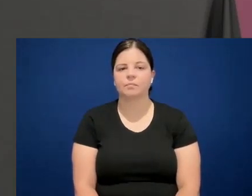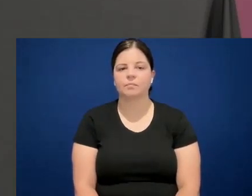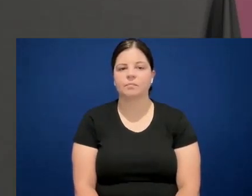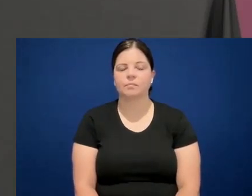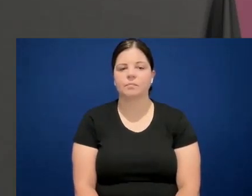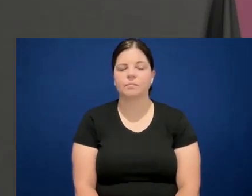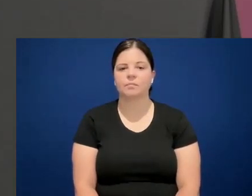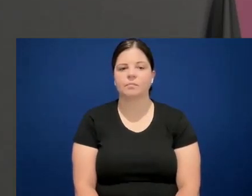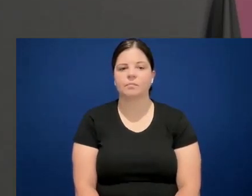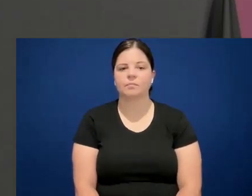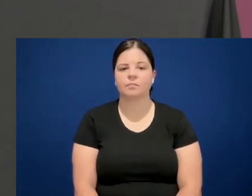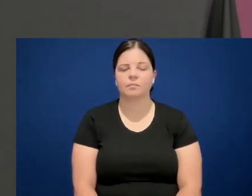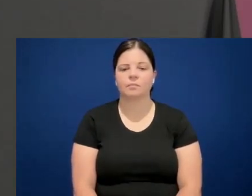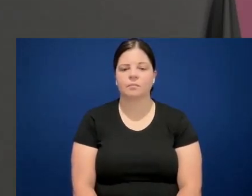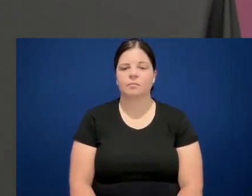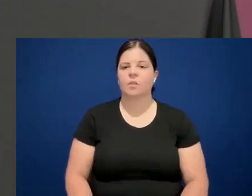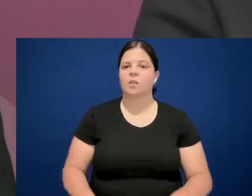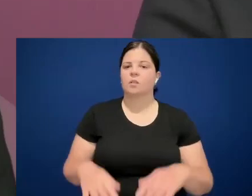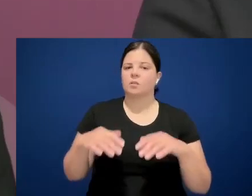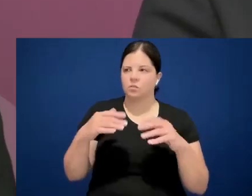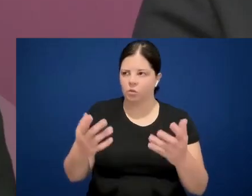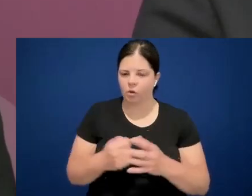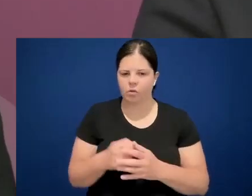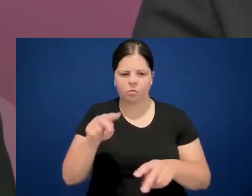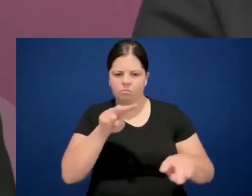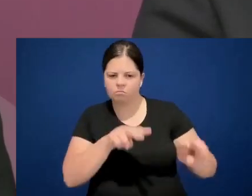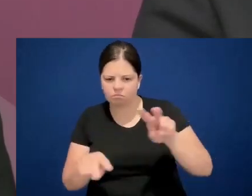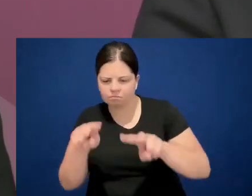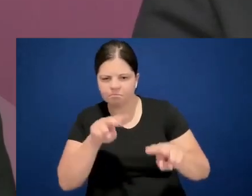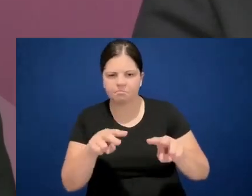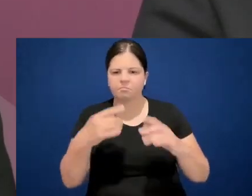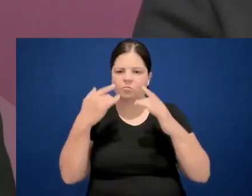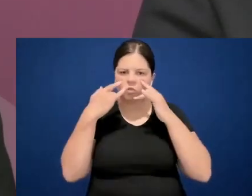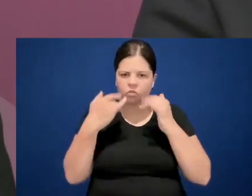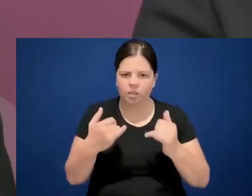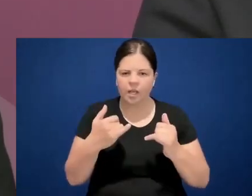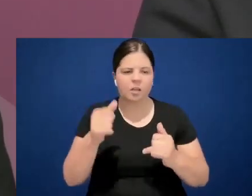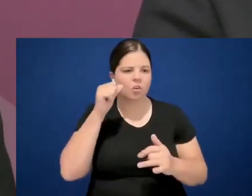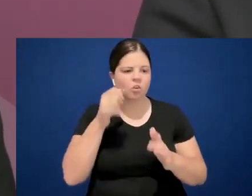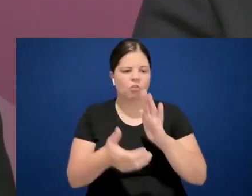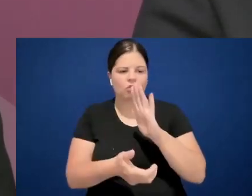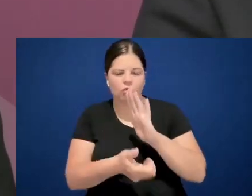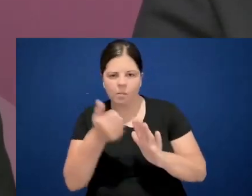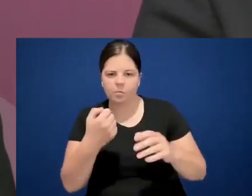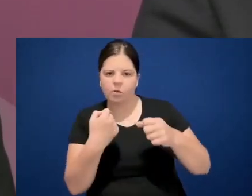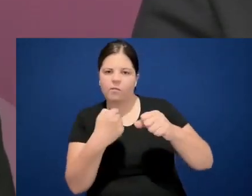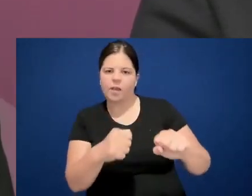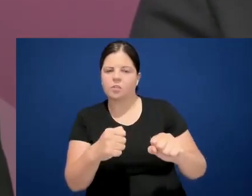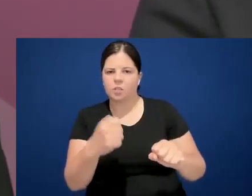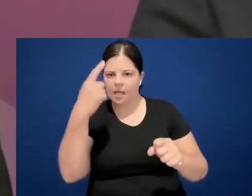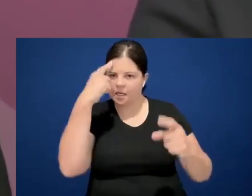So how do you evaluate and measure the impact of corruption prevention initiatives? How are you measuring the success of your